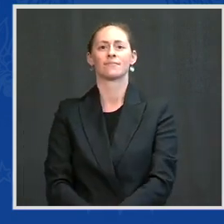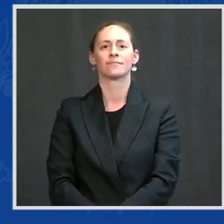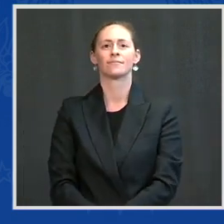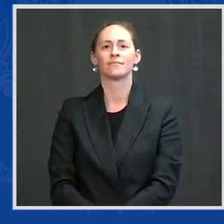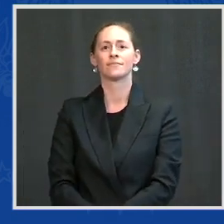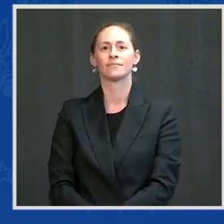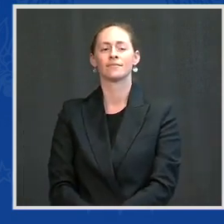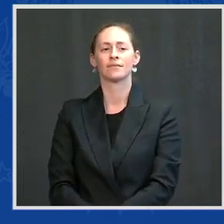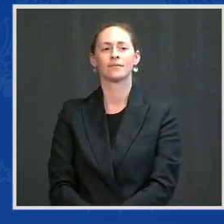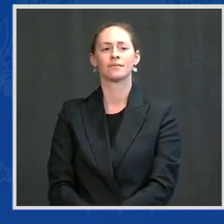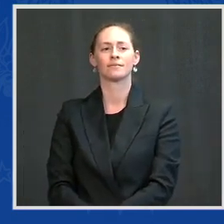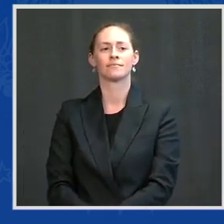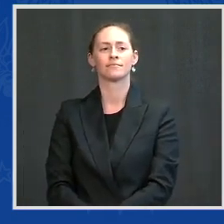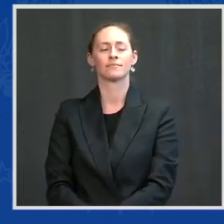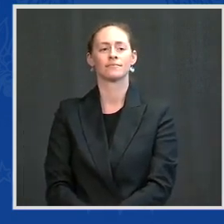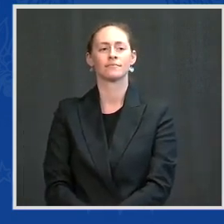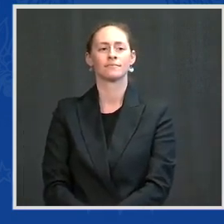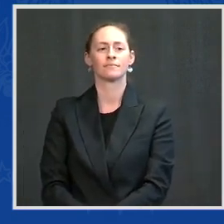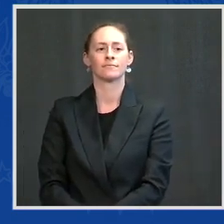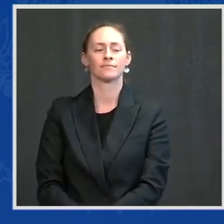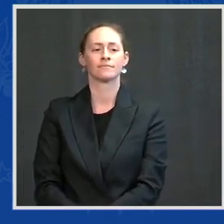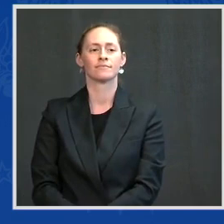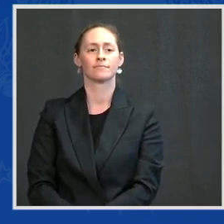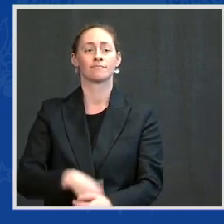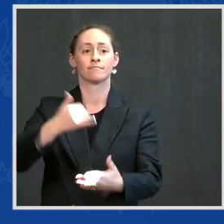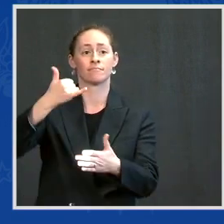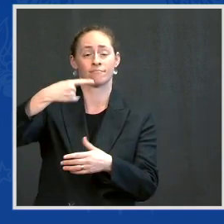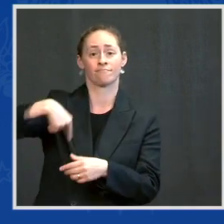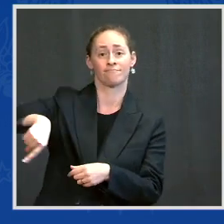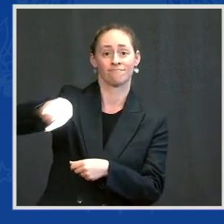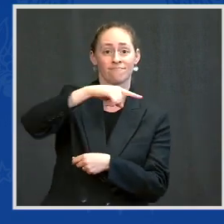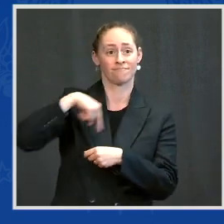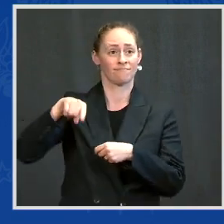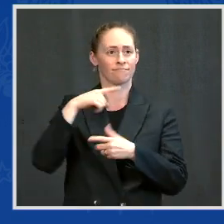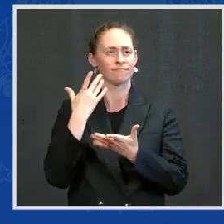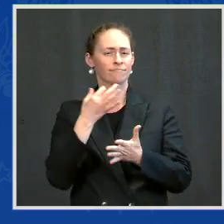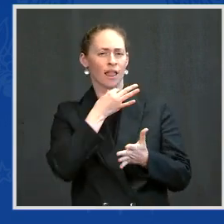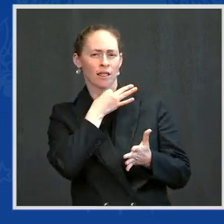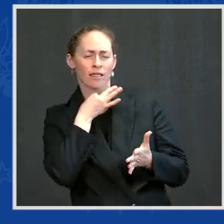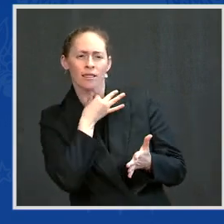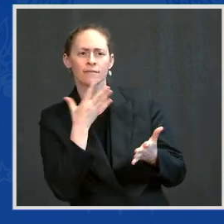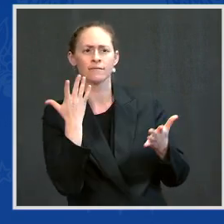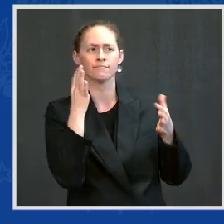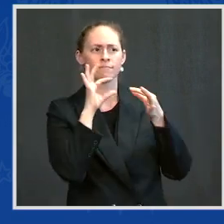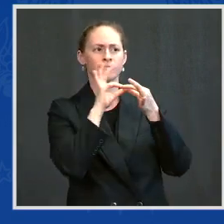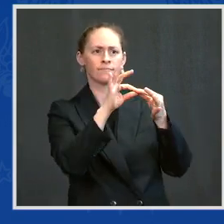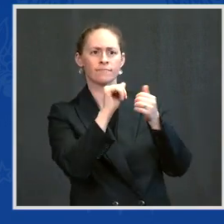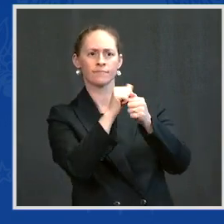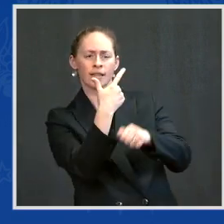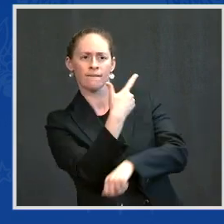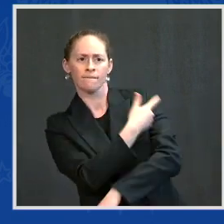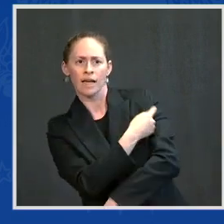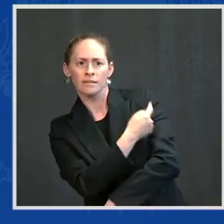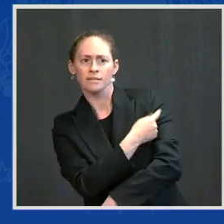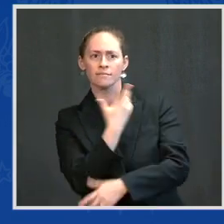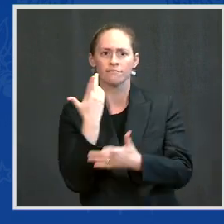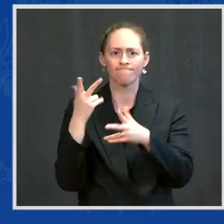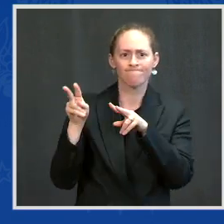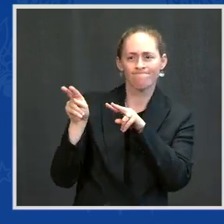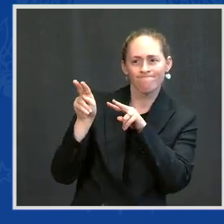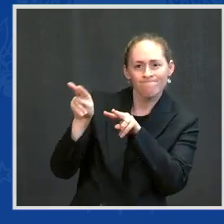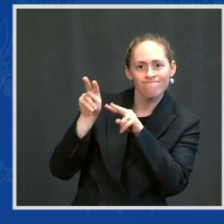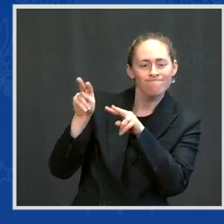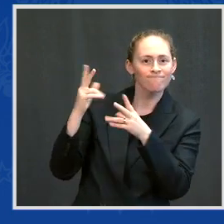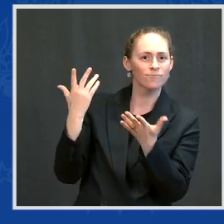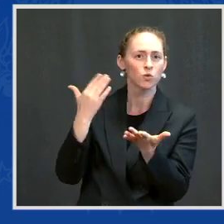The Korean people are very curious about vaccines, and they're waiting for the good news regarding vaccine. I understand